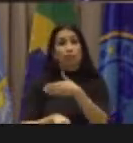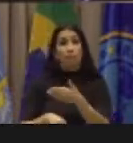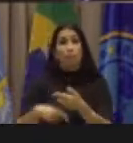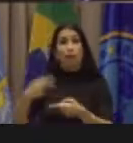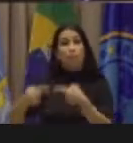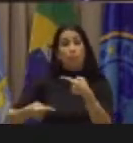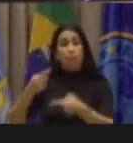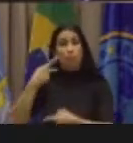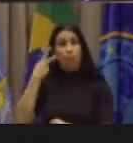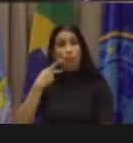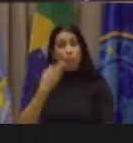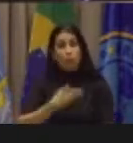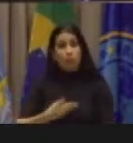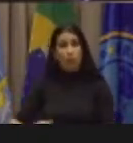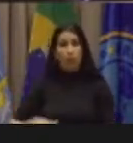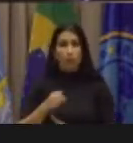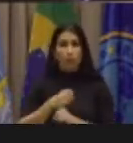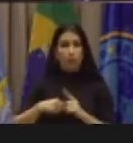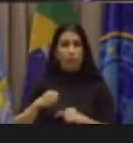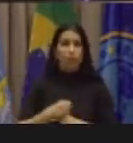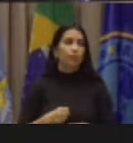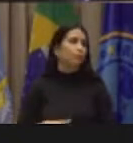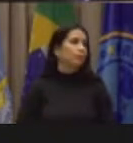inside the institution and the public policies.